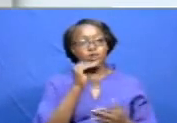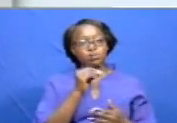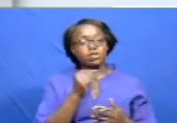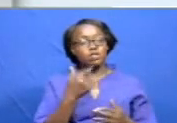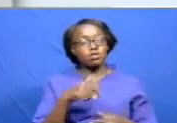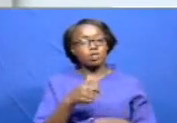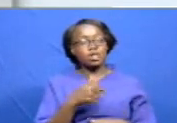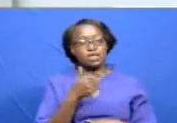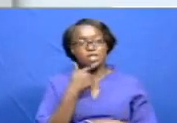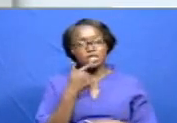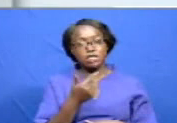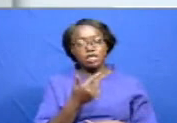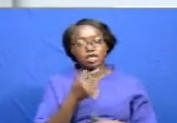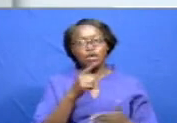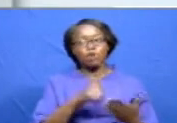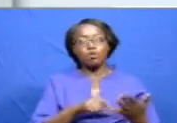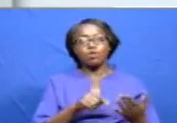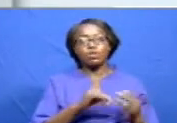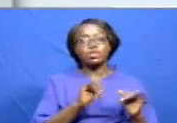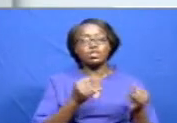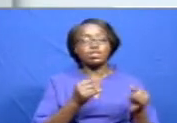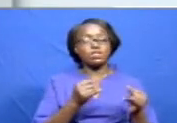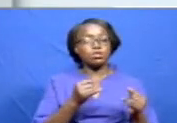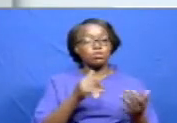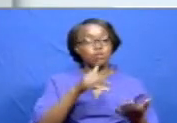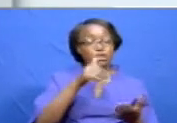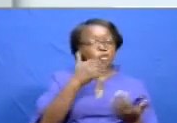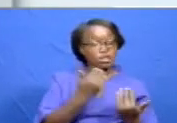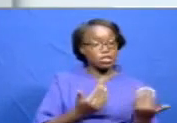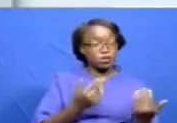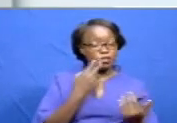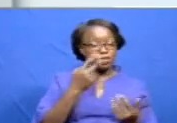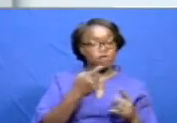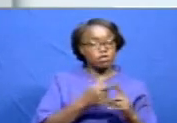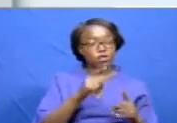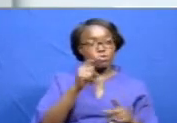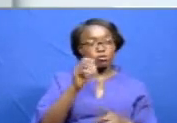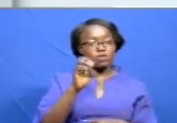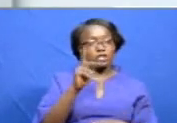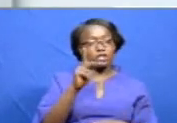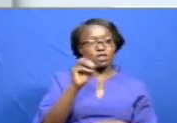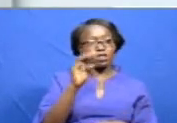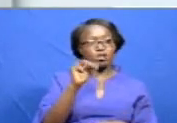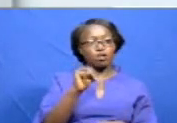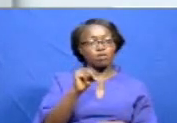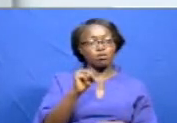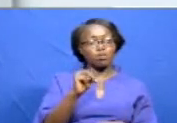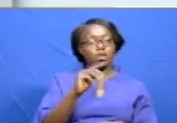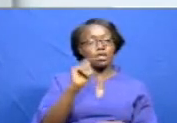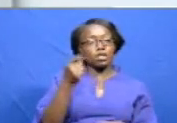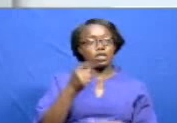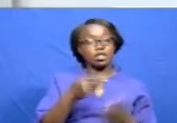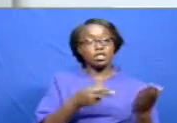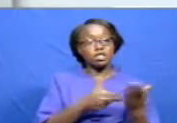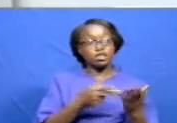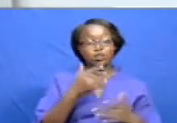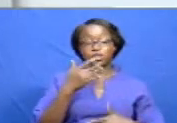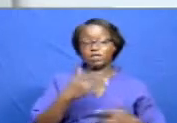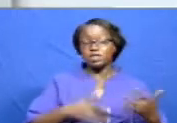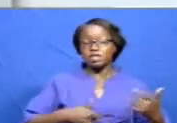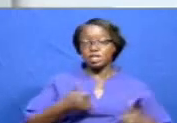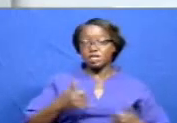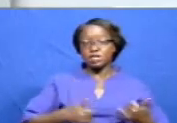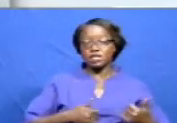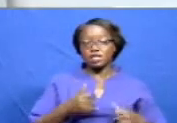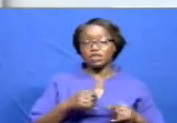tell them, what kind of new innovations are we going to see from Telkom Kenya? Because, of course, technology is exciting and it's what has been